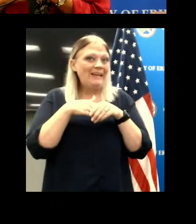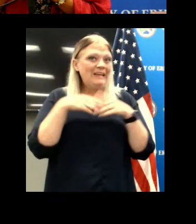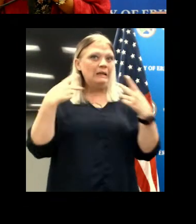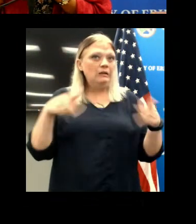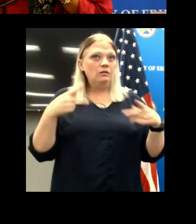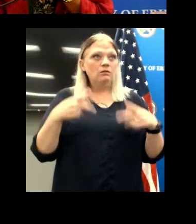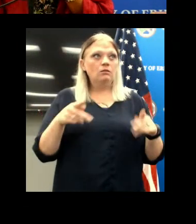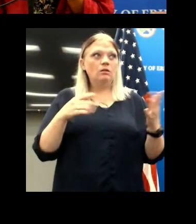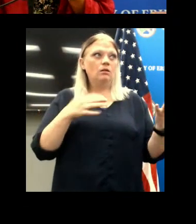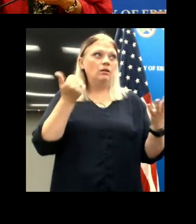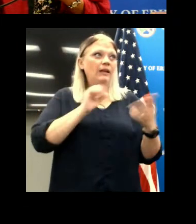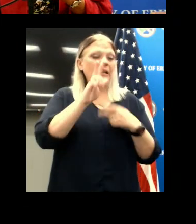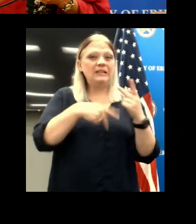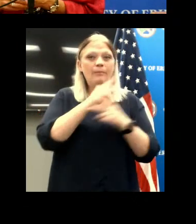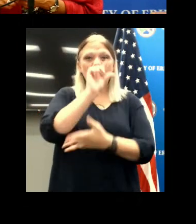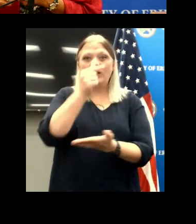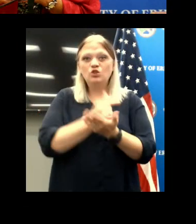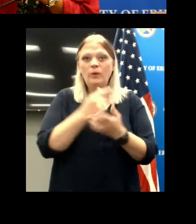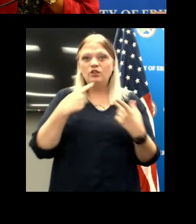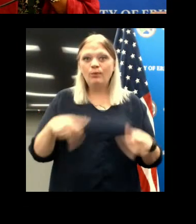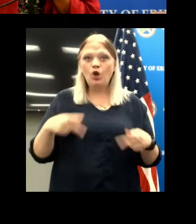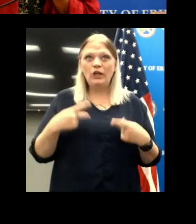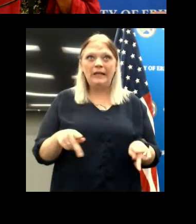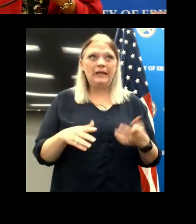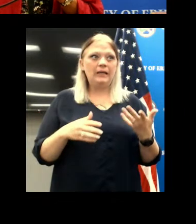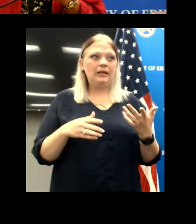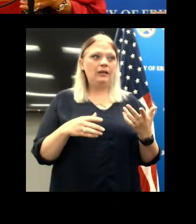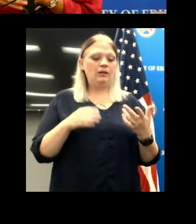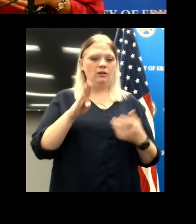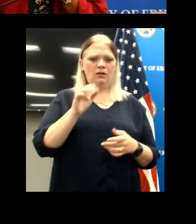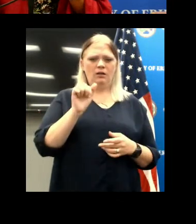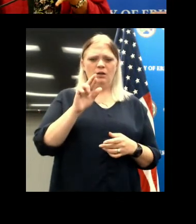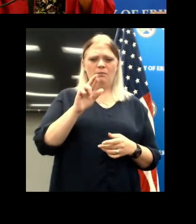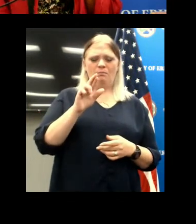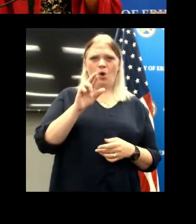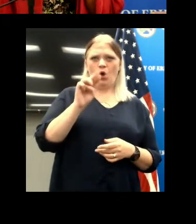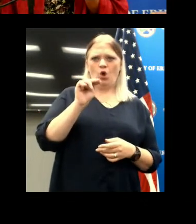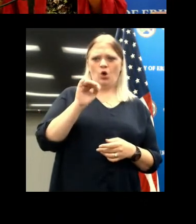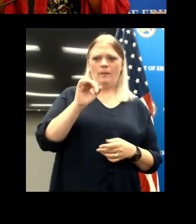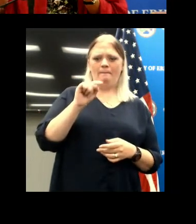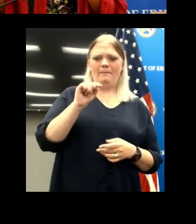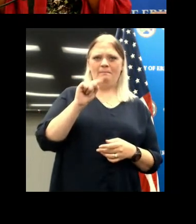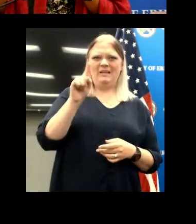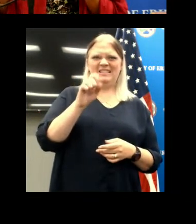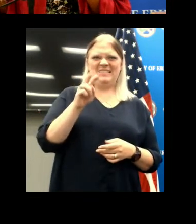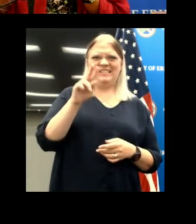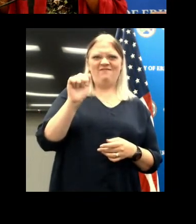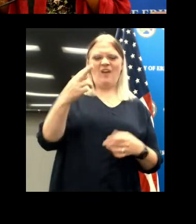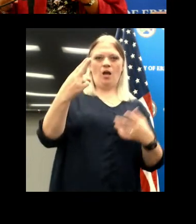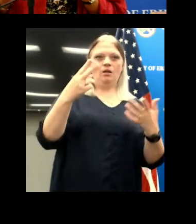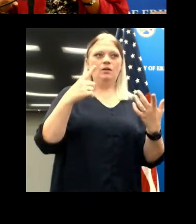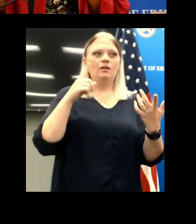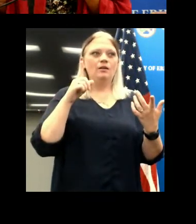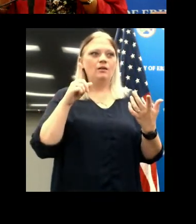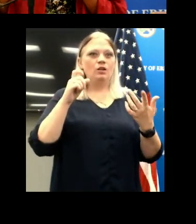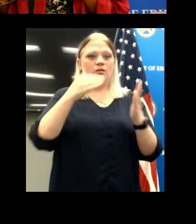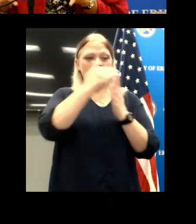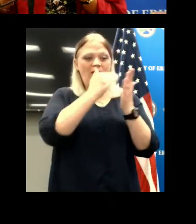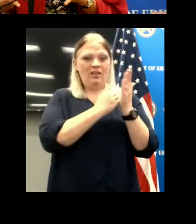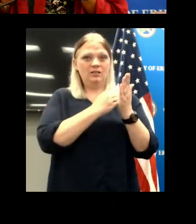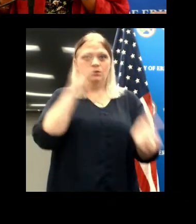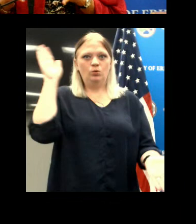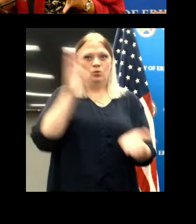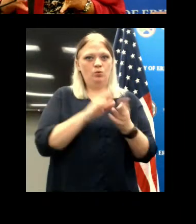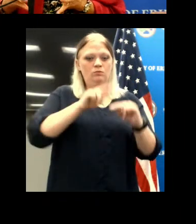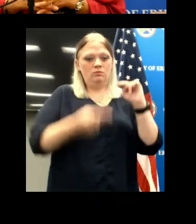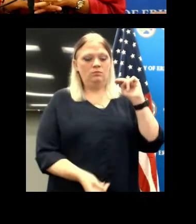party, any type of graduation party, bar mitzvah party, anything that you have to keep the list of invites down to